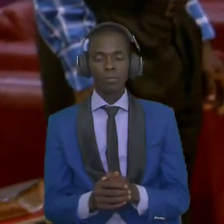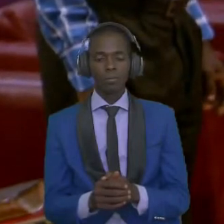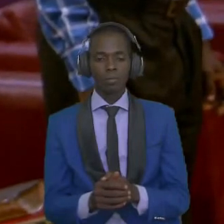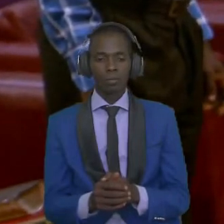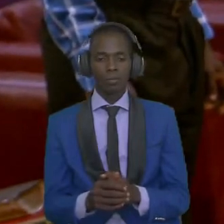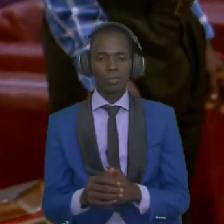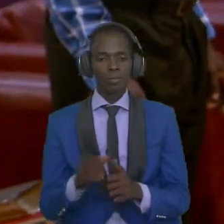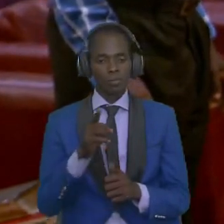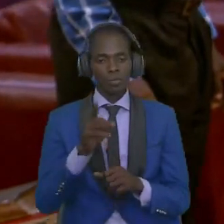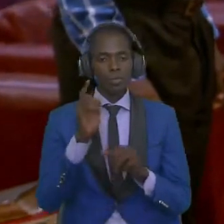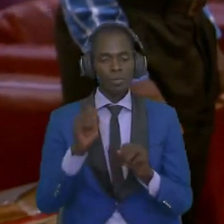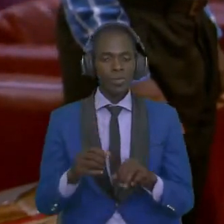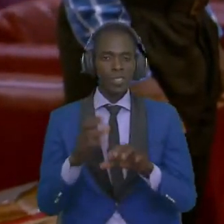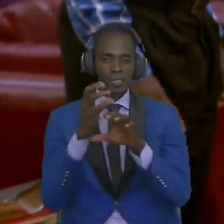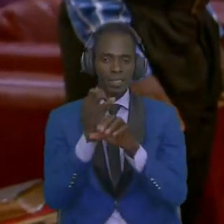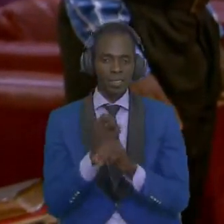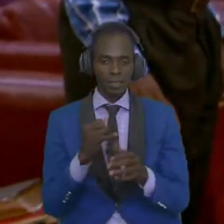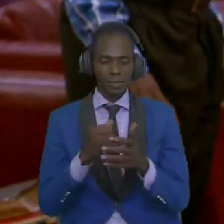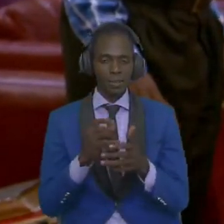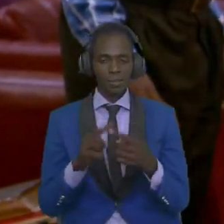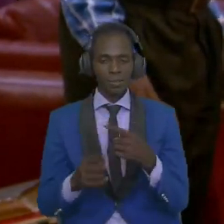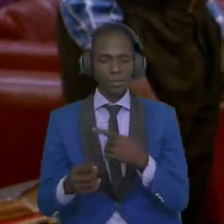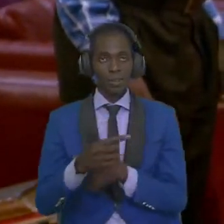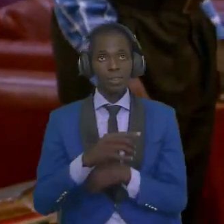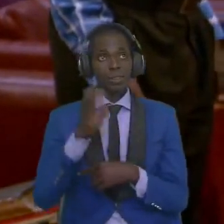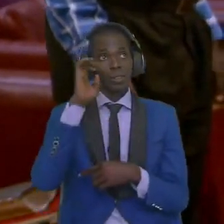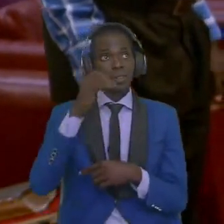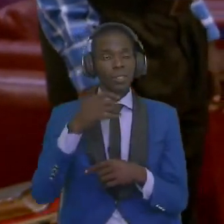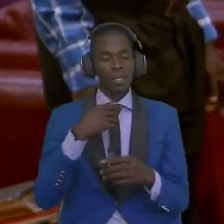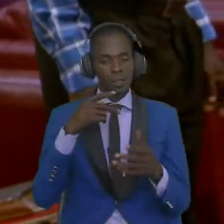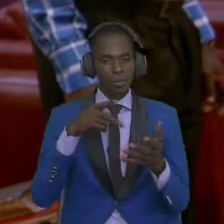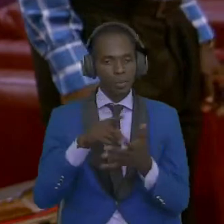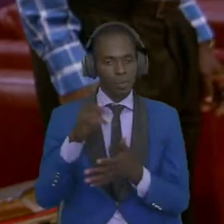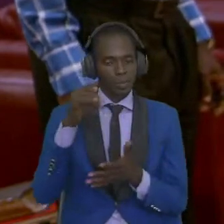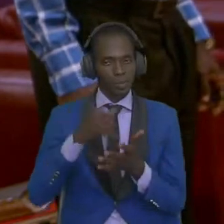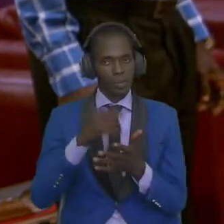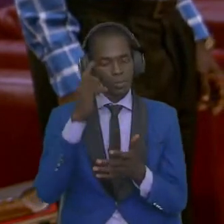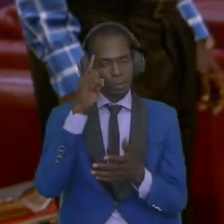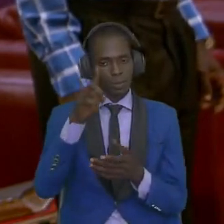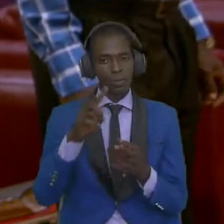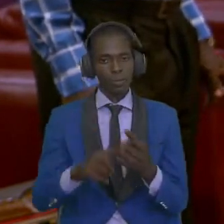today. He has paid for it. Freedom is.